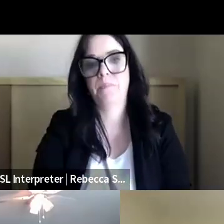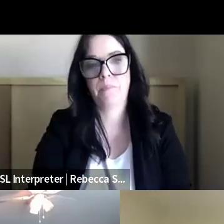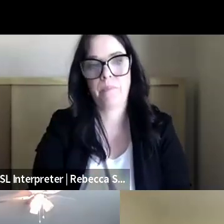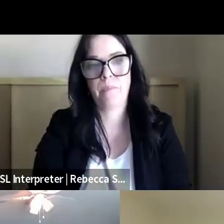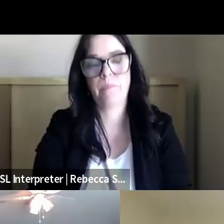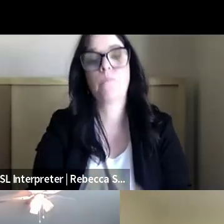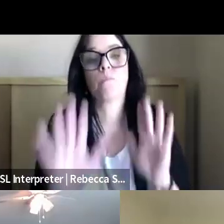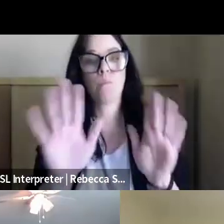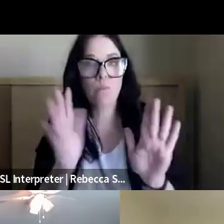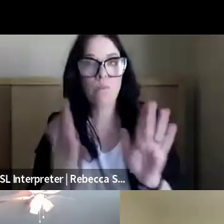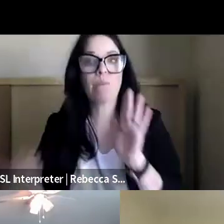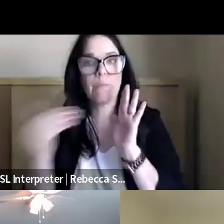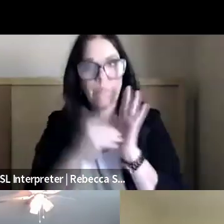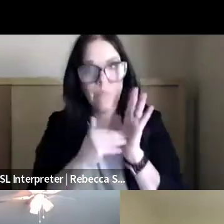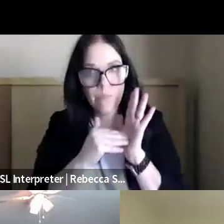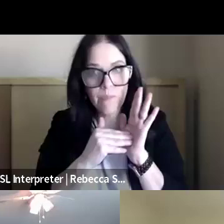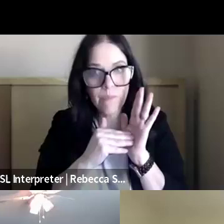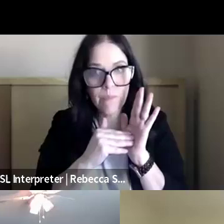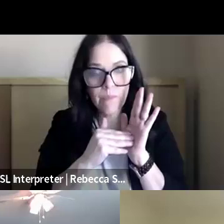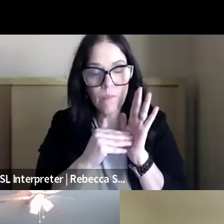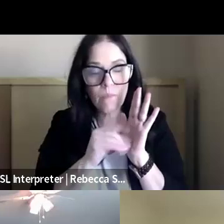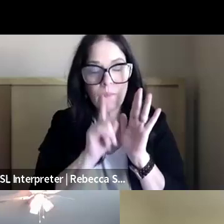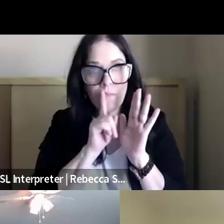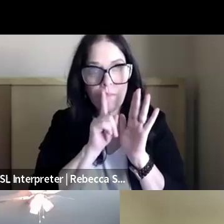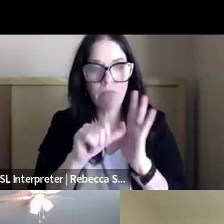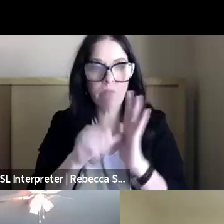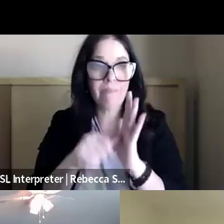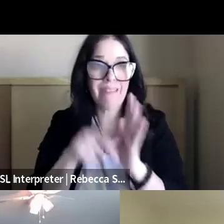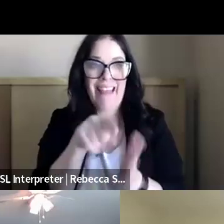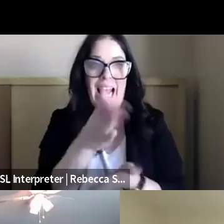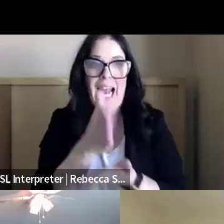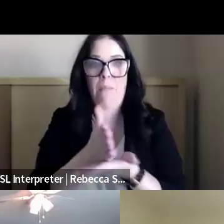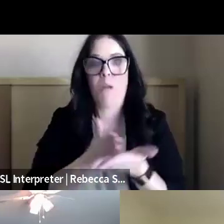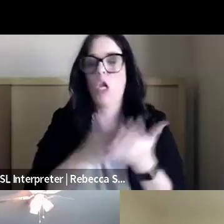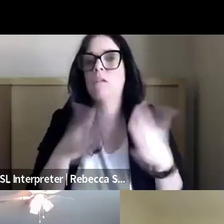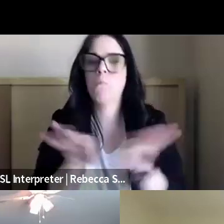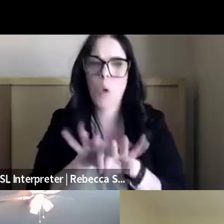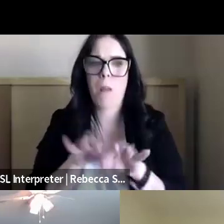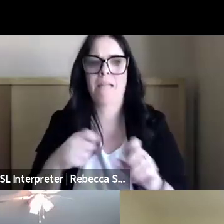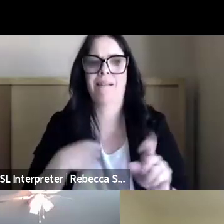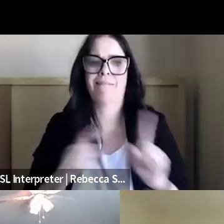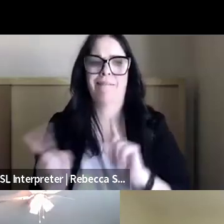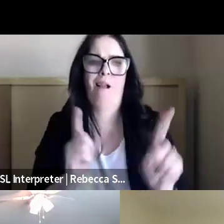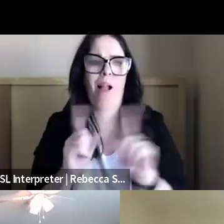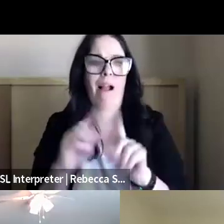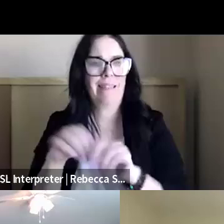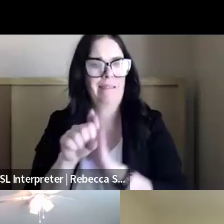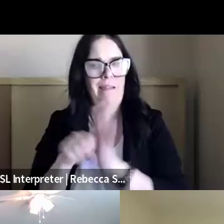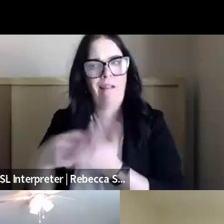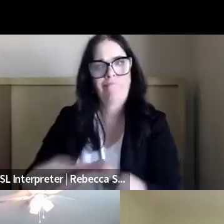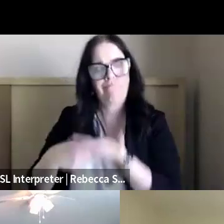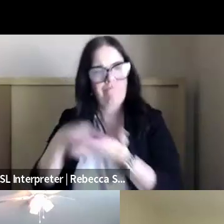So again, very, very important section to have a conversation within your state about,